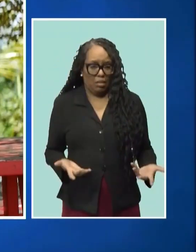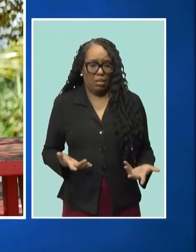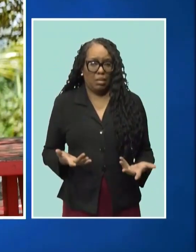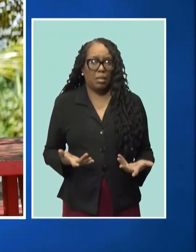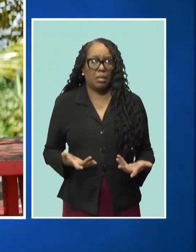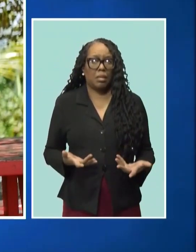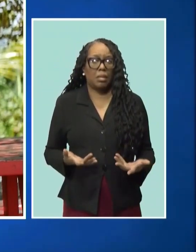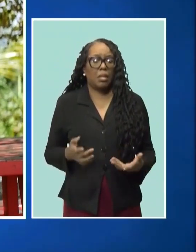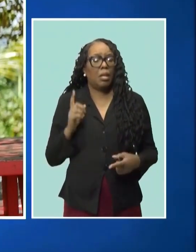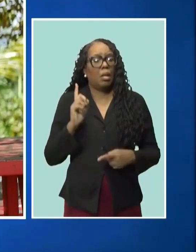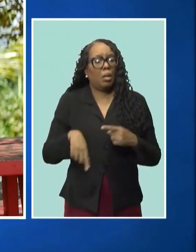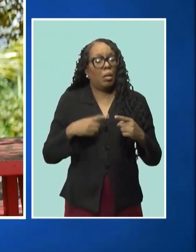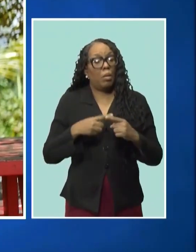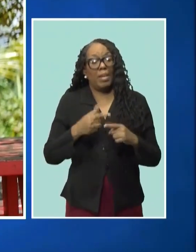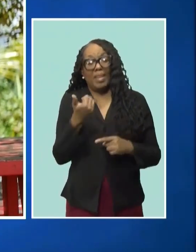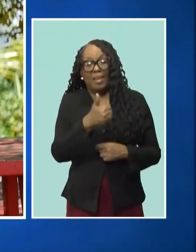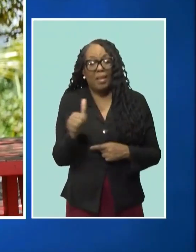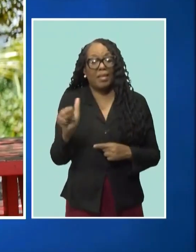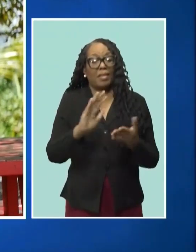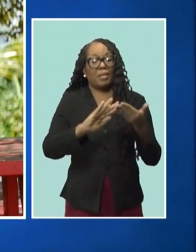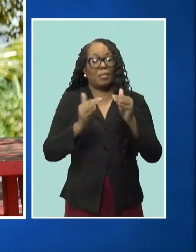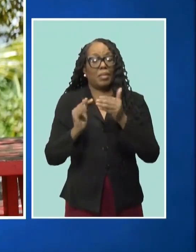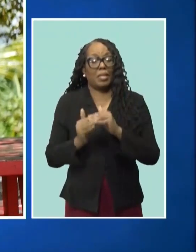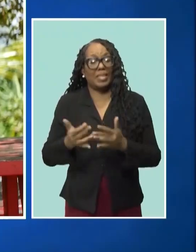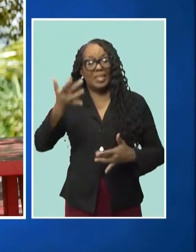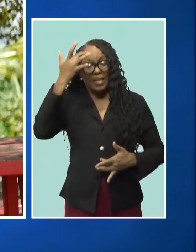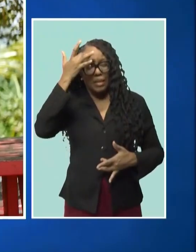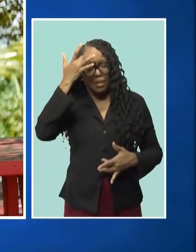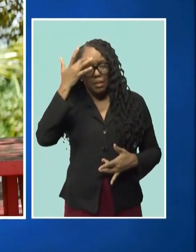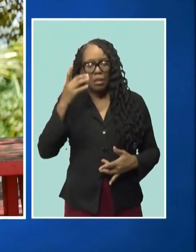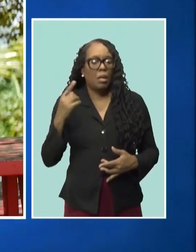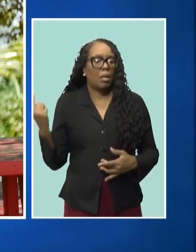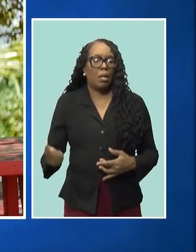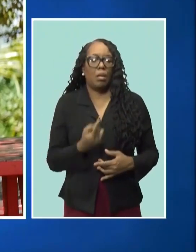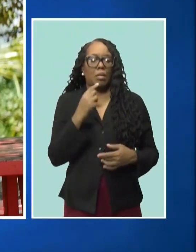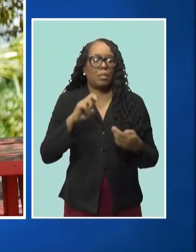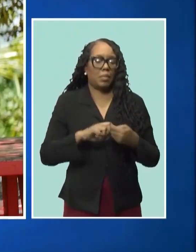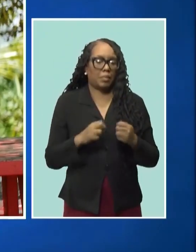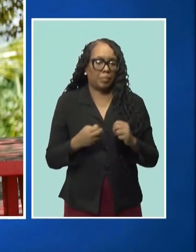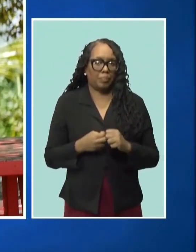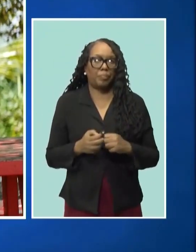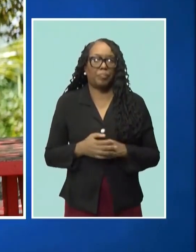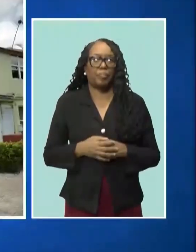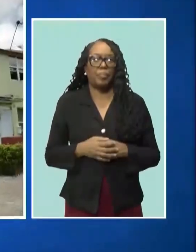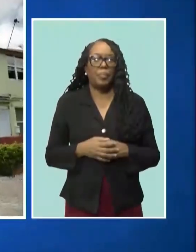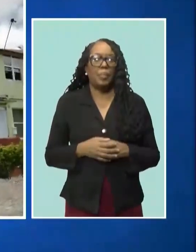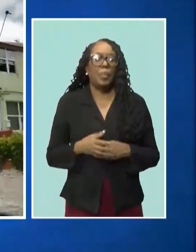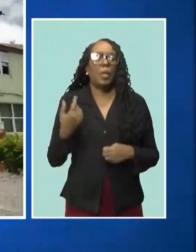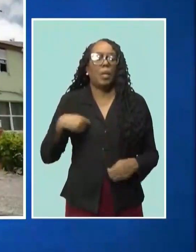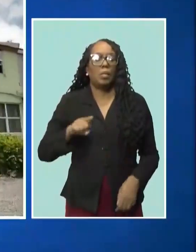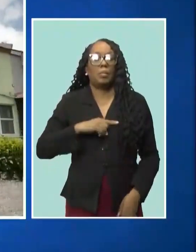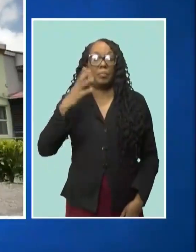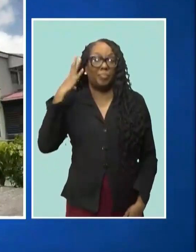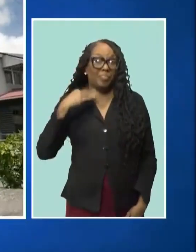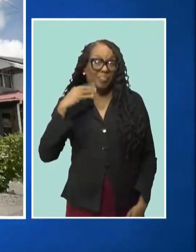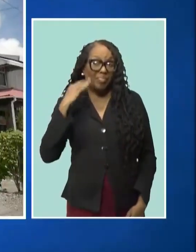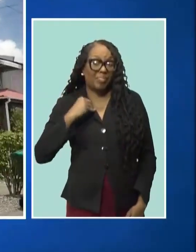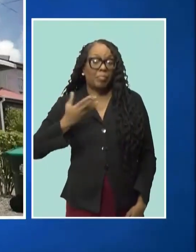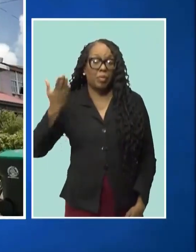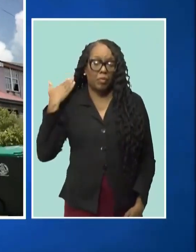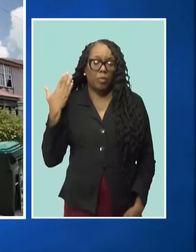a serious thing. But we went through these sort of waters already, and we cleared them up. On Friday, March